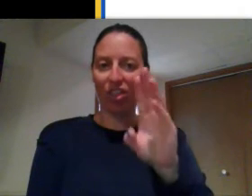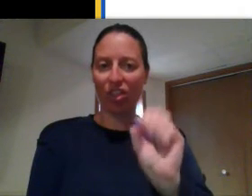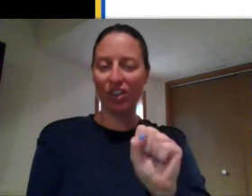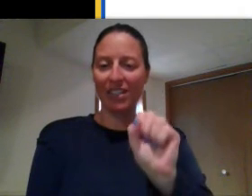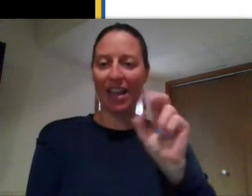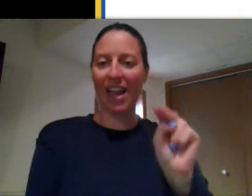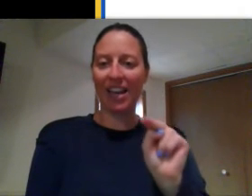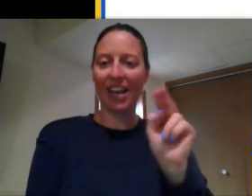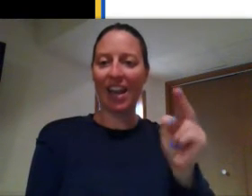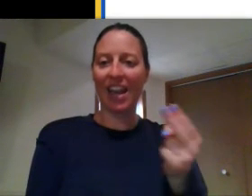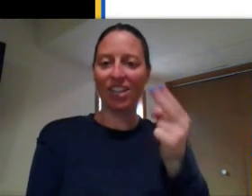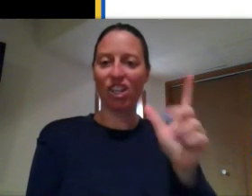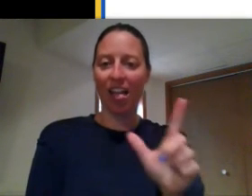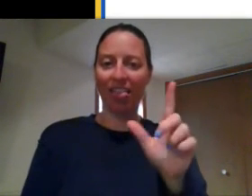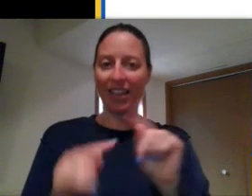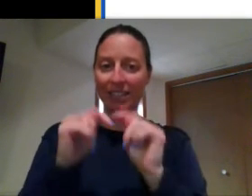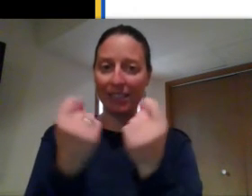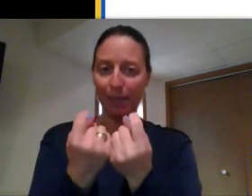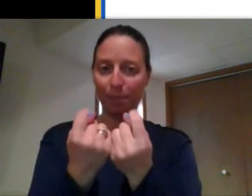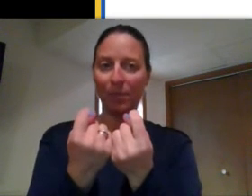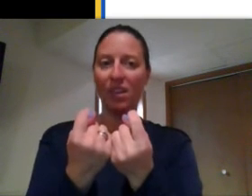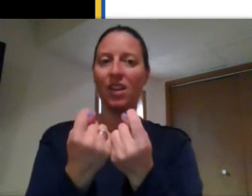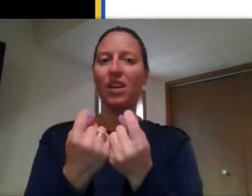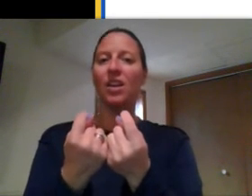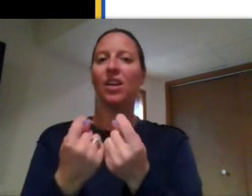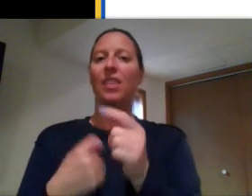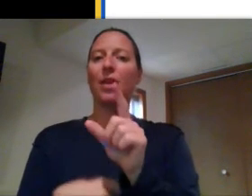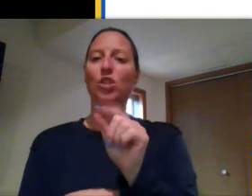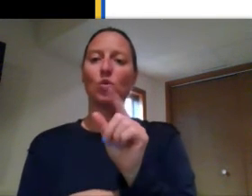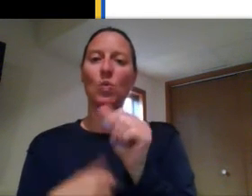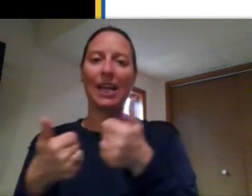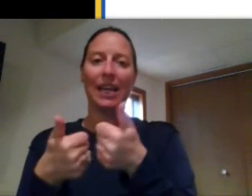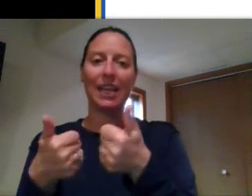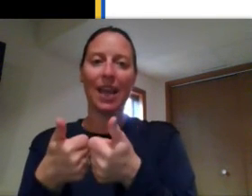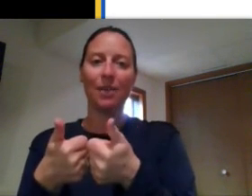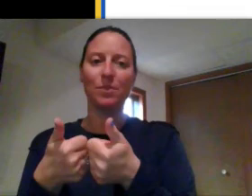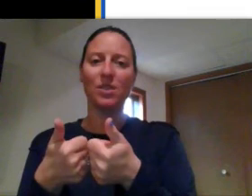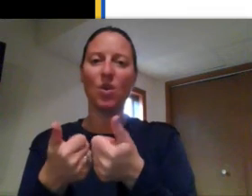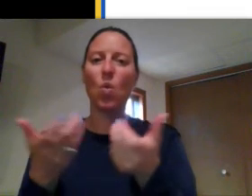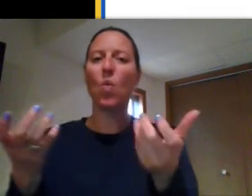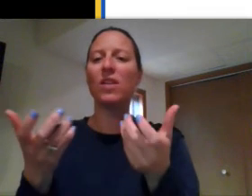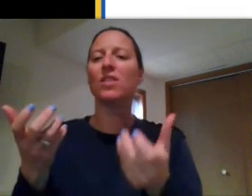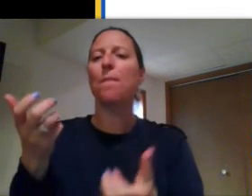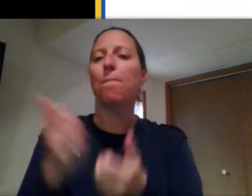the team scored? So again, you're going to use the information, make a dot plot.